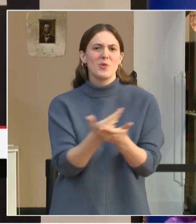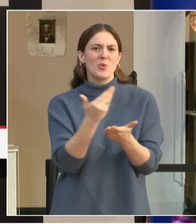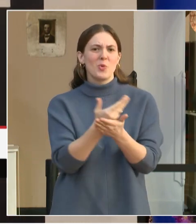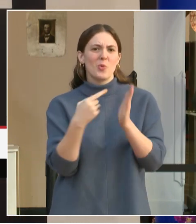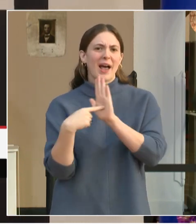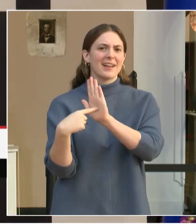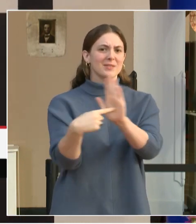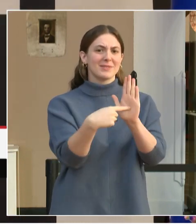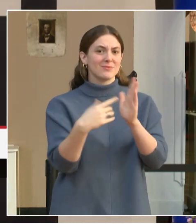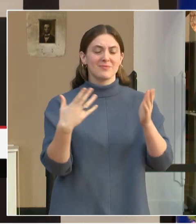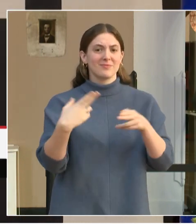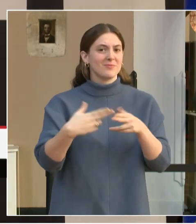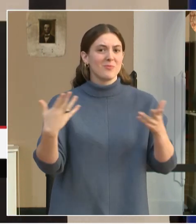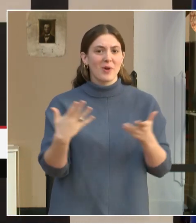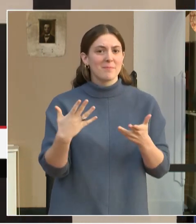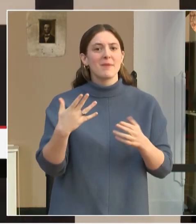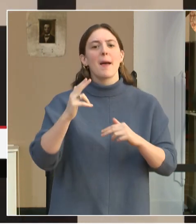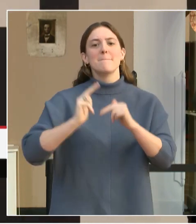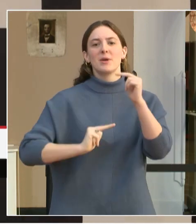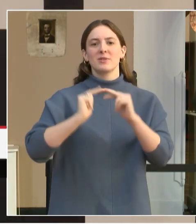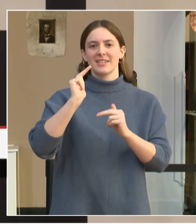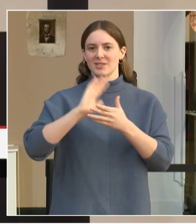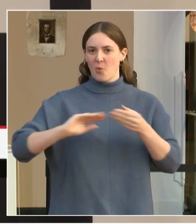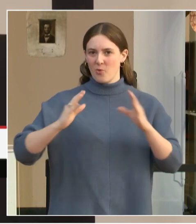Building Stories. Woo!